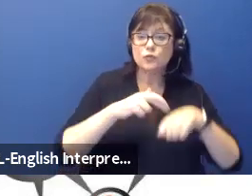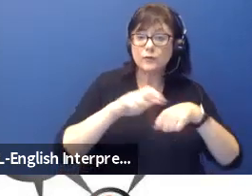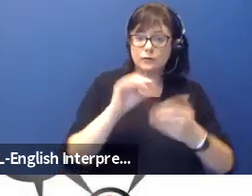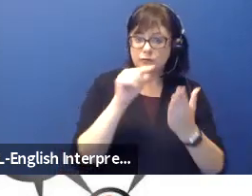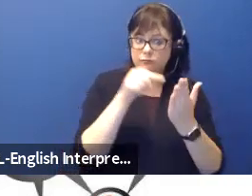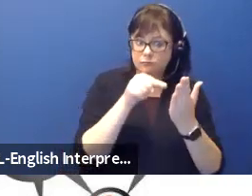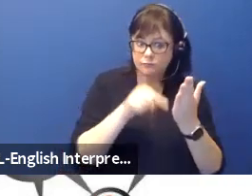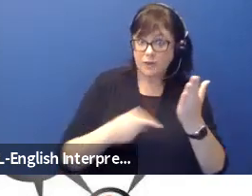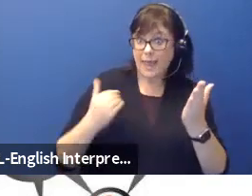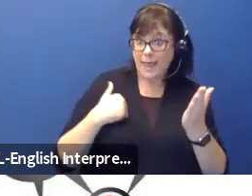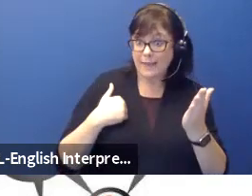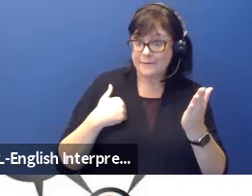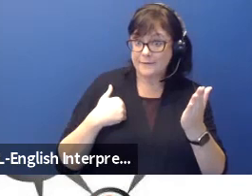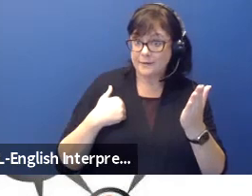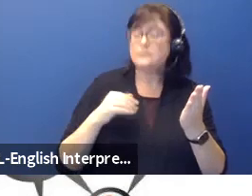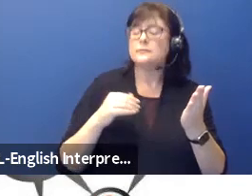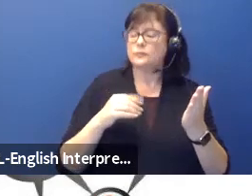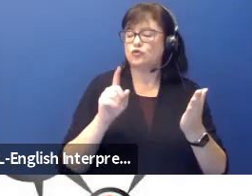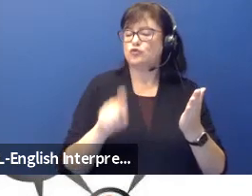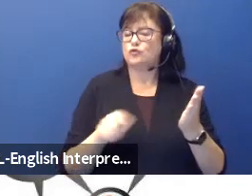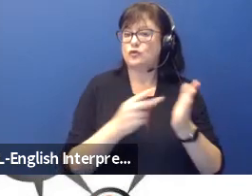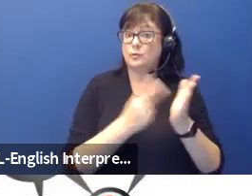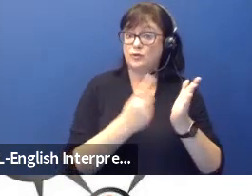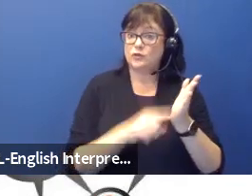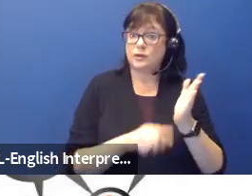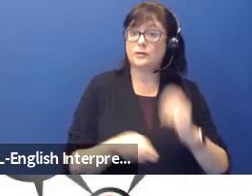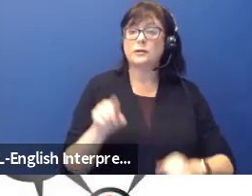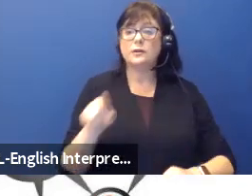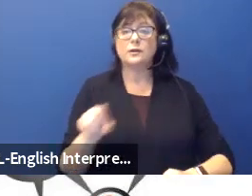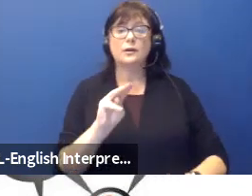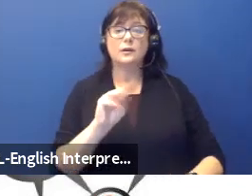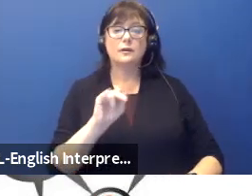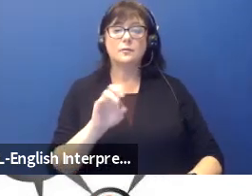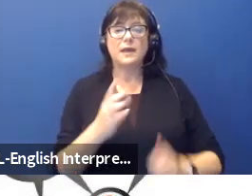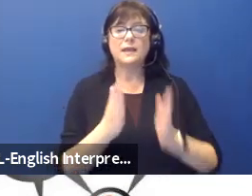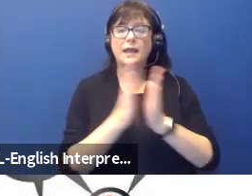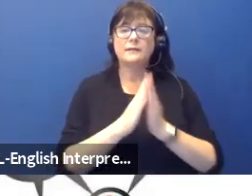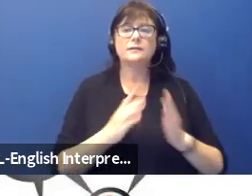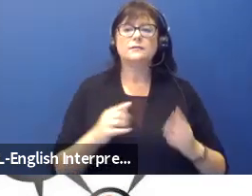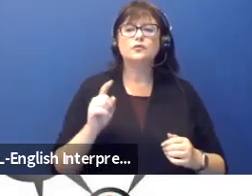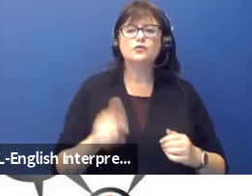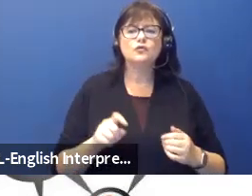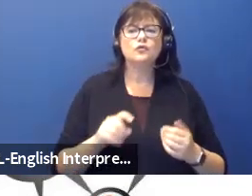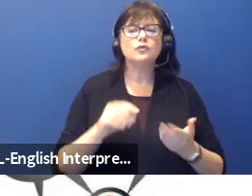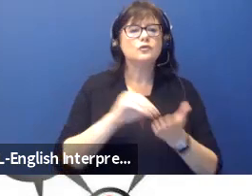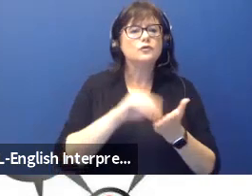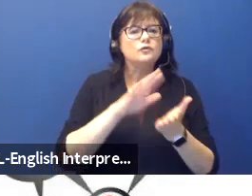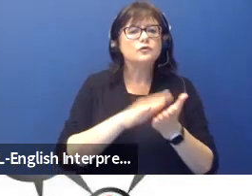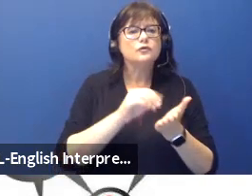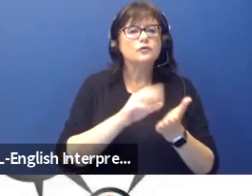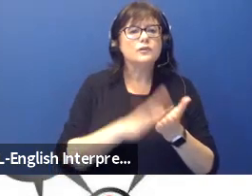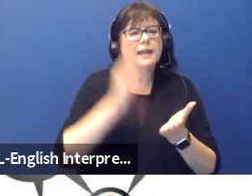Mike's got a good question that comes up all the time. What information should be documented in the file to prove the referral out? Is a referral slip